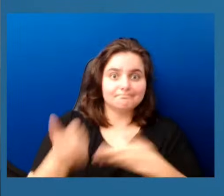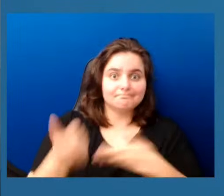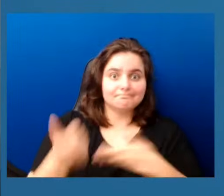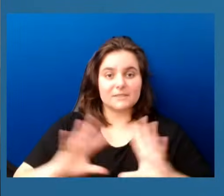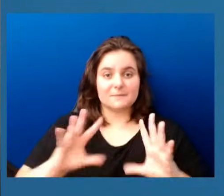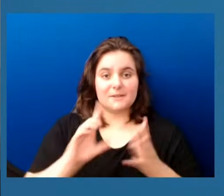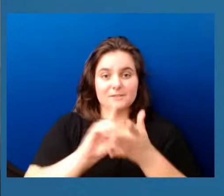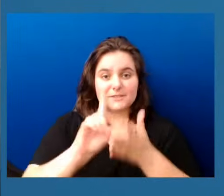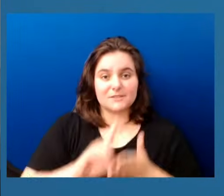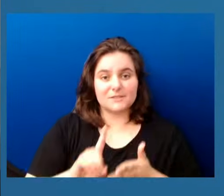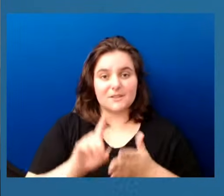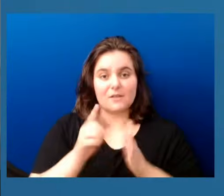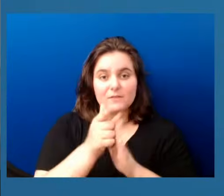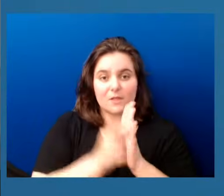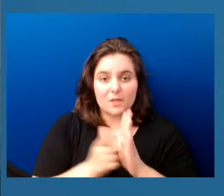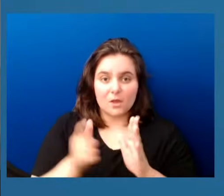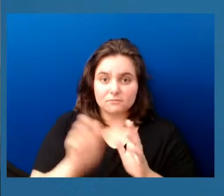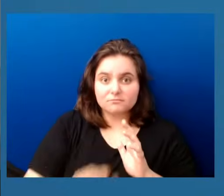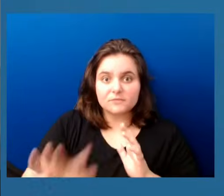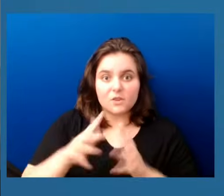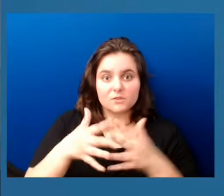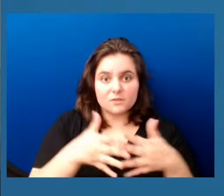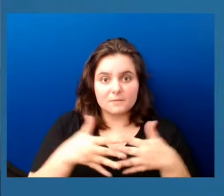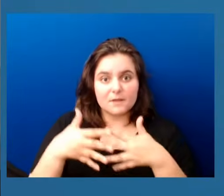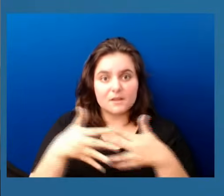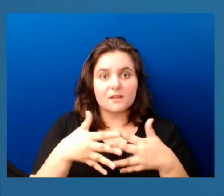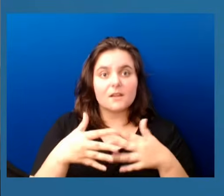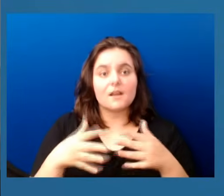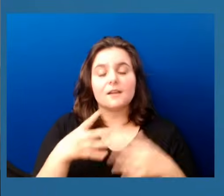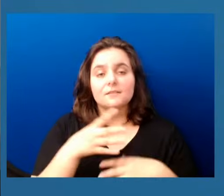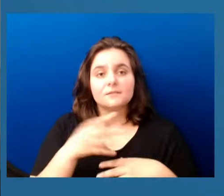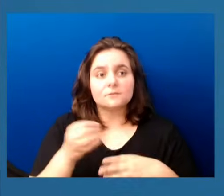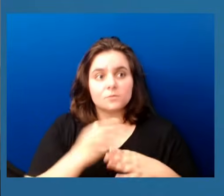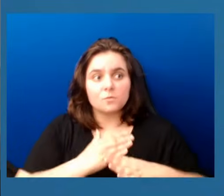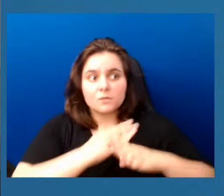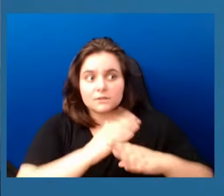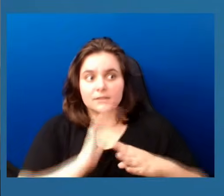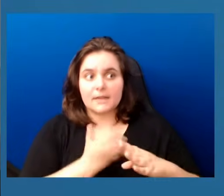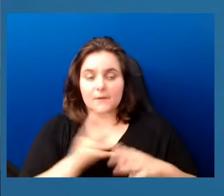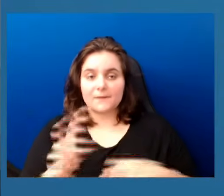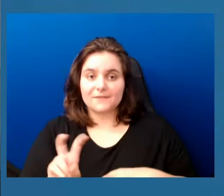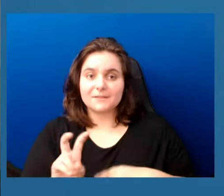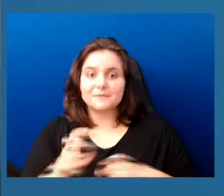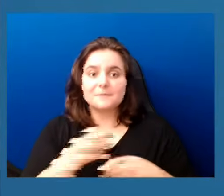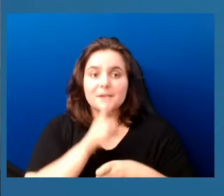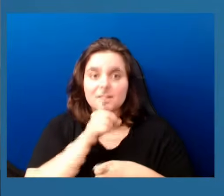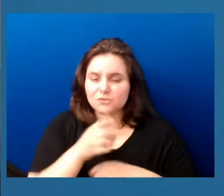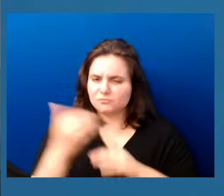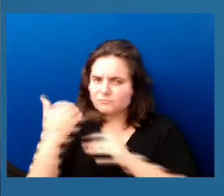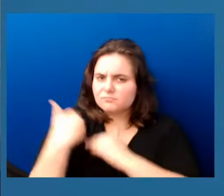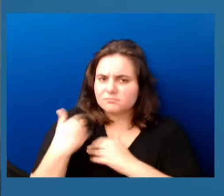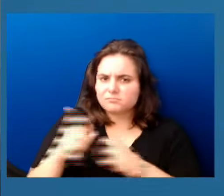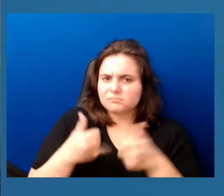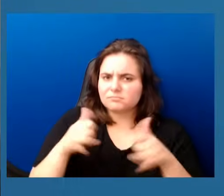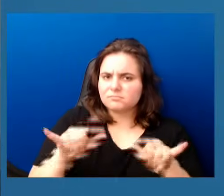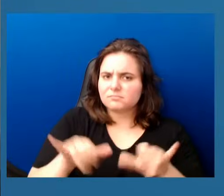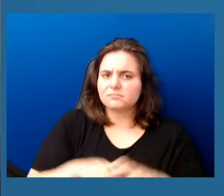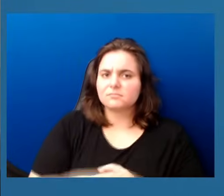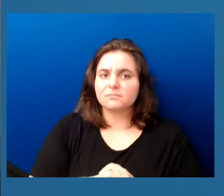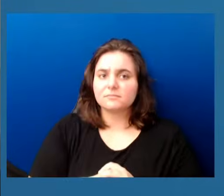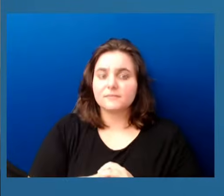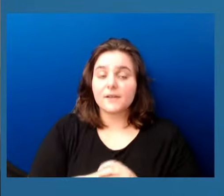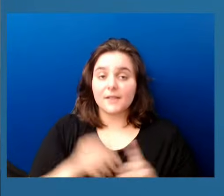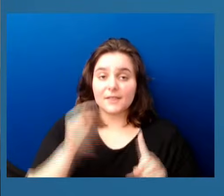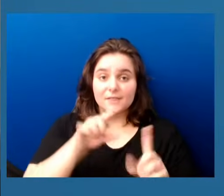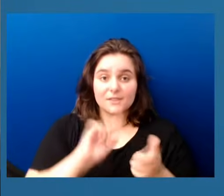our commitment to protecting victims and ensuring accountability. In many cases, this change is the difference between life and death